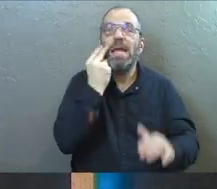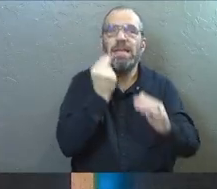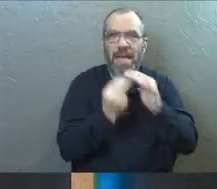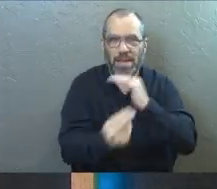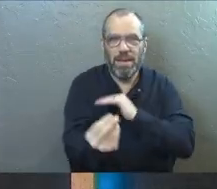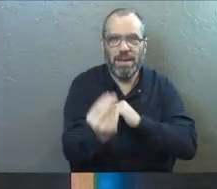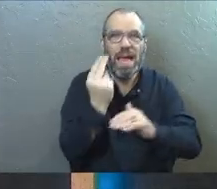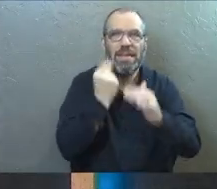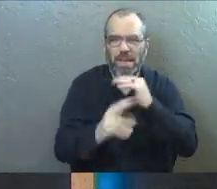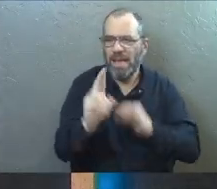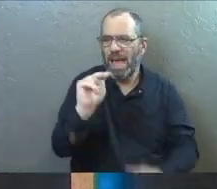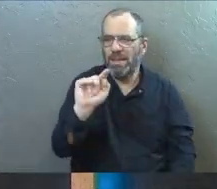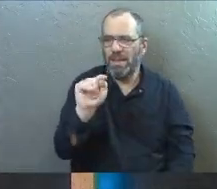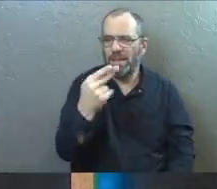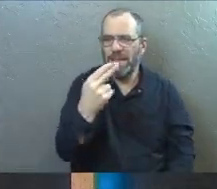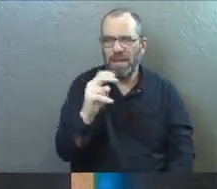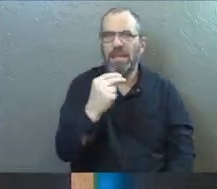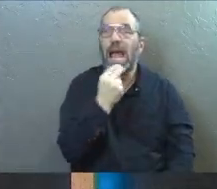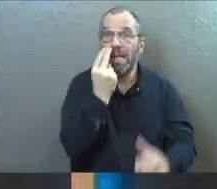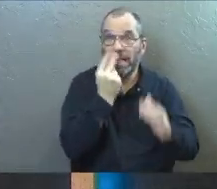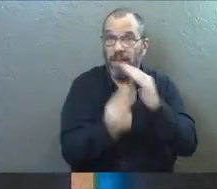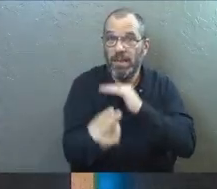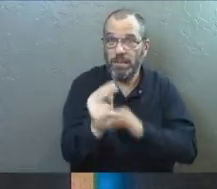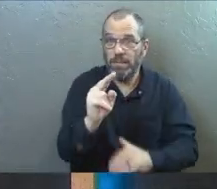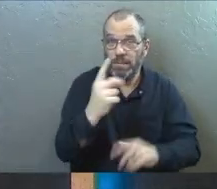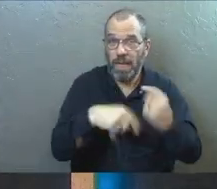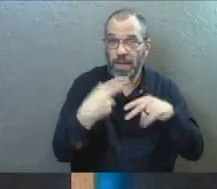moving. That's because baptism's getting ready. We're getting excited, guys. It's gonna be great.